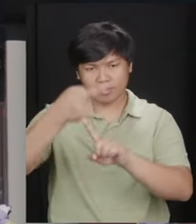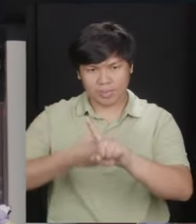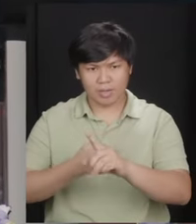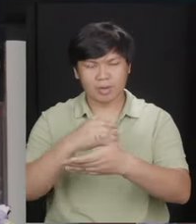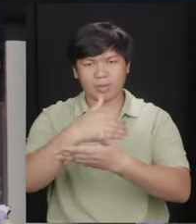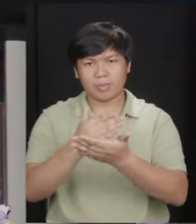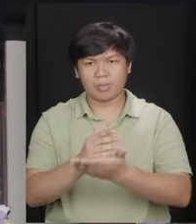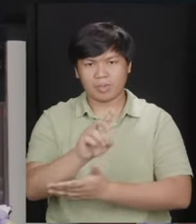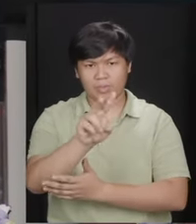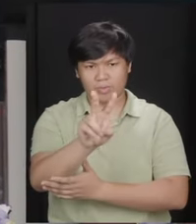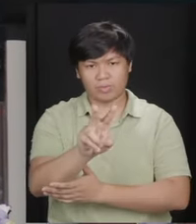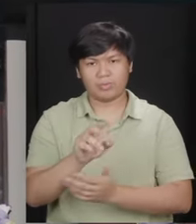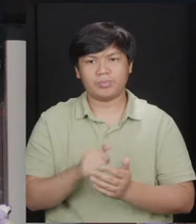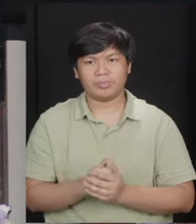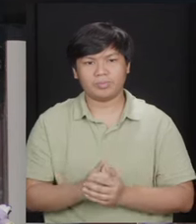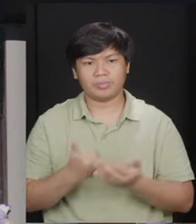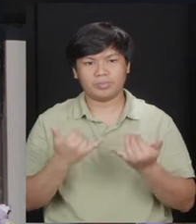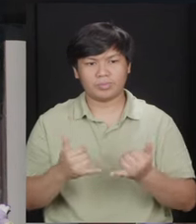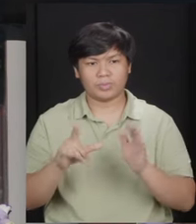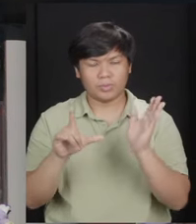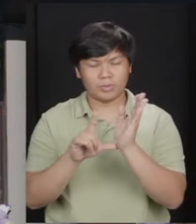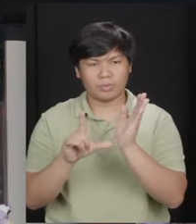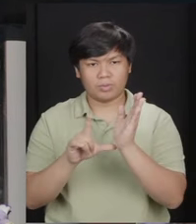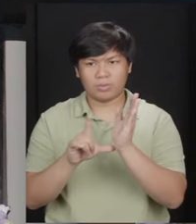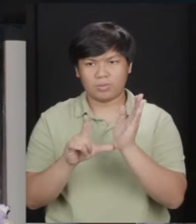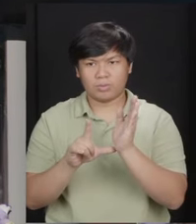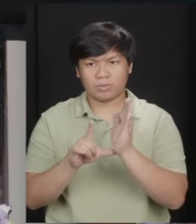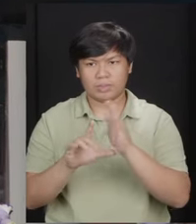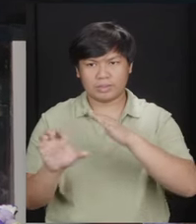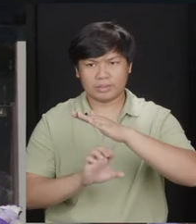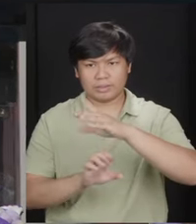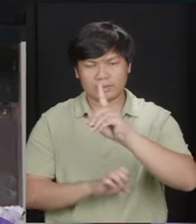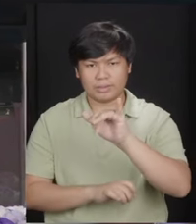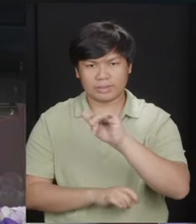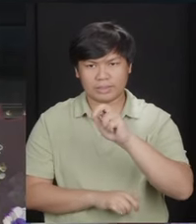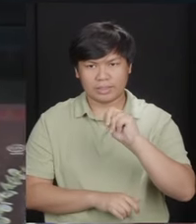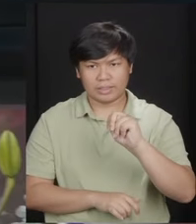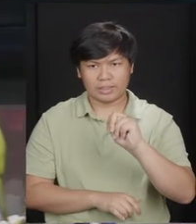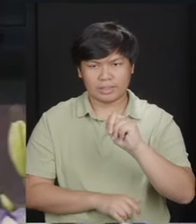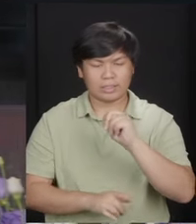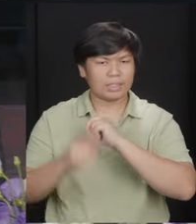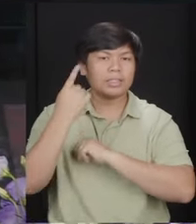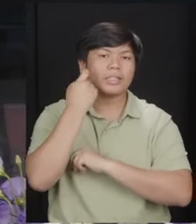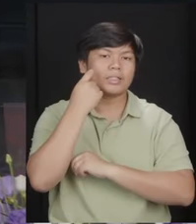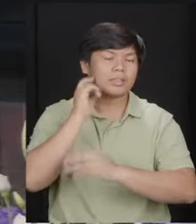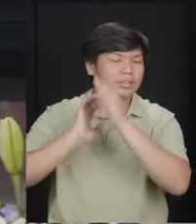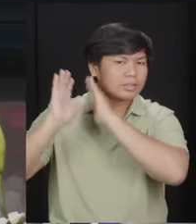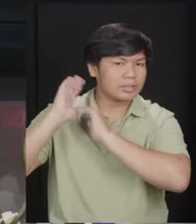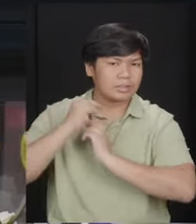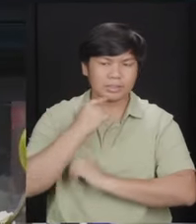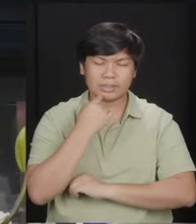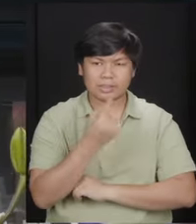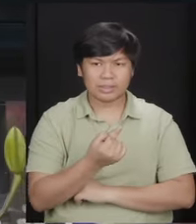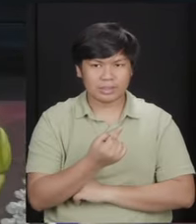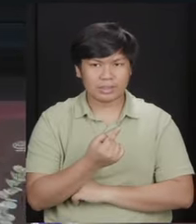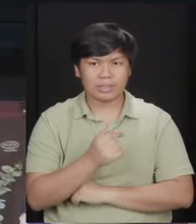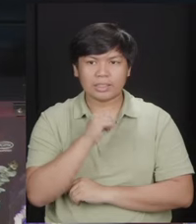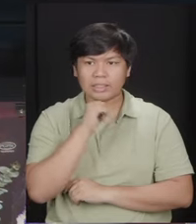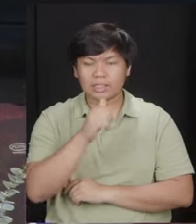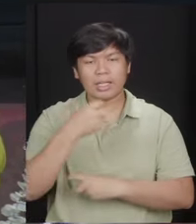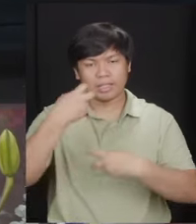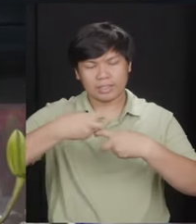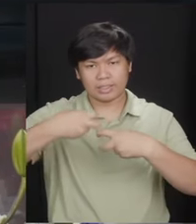And this part of the book of Luke, Elder Dean and I were just talking at the back a while ago. We're saying, this is not really